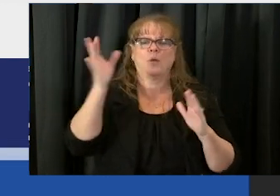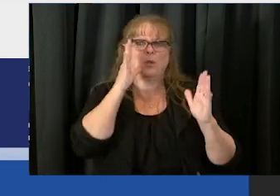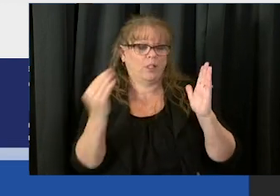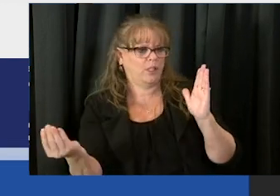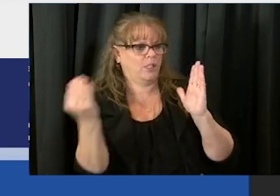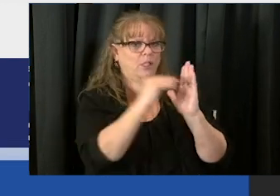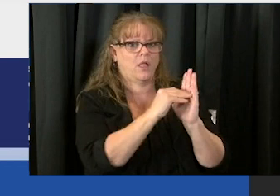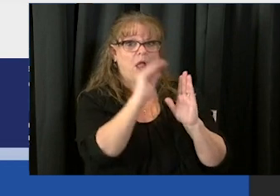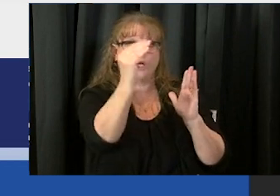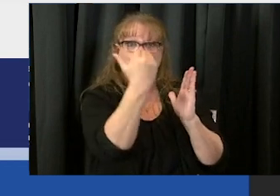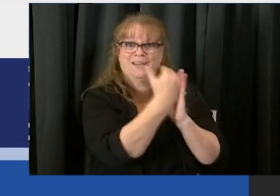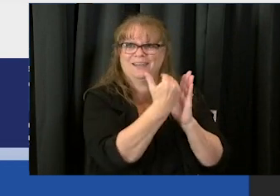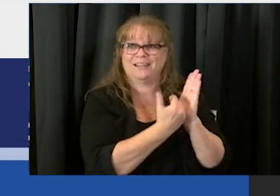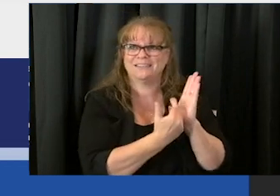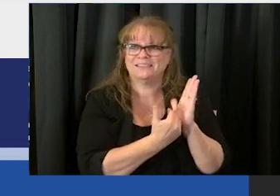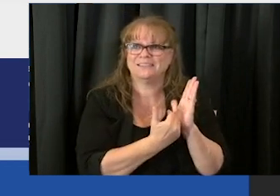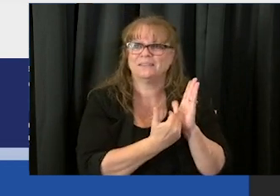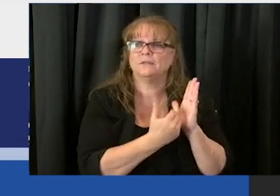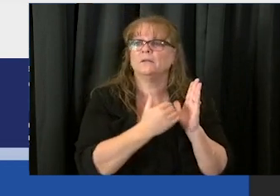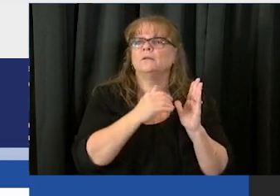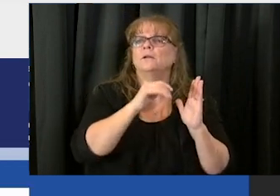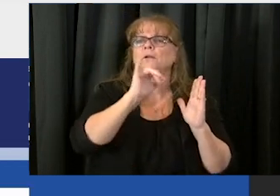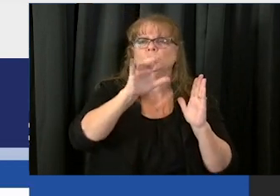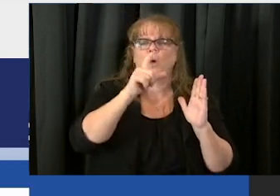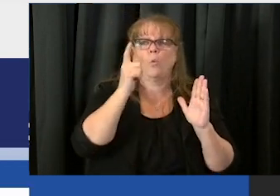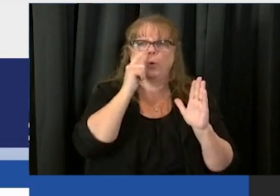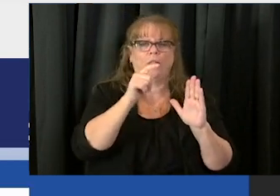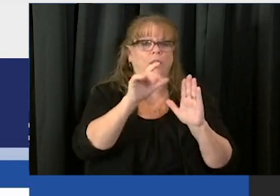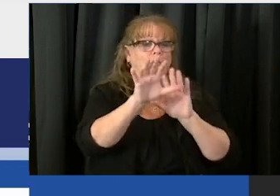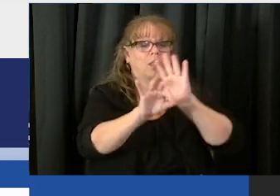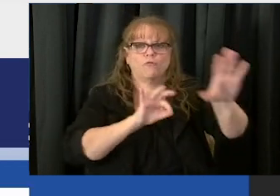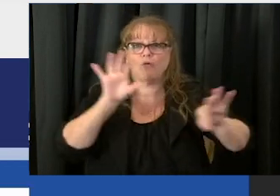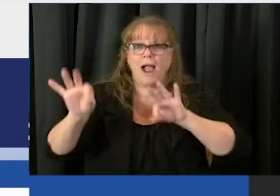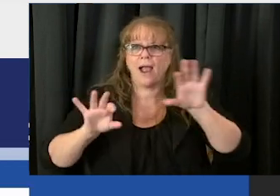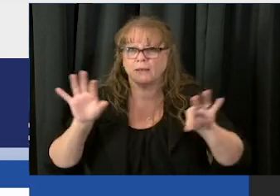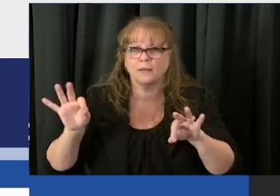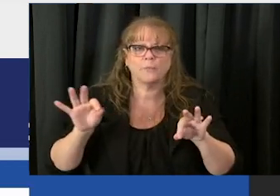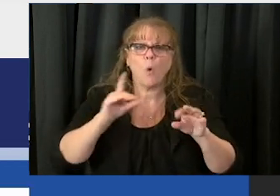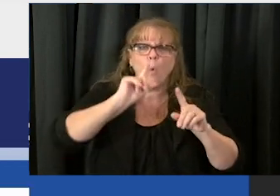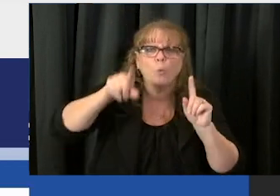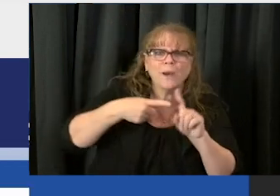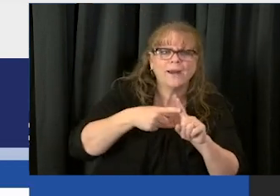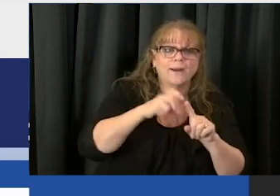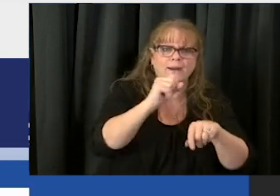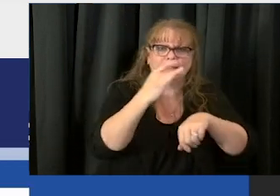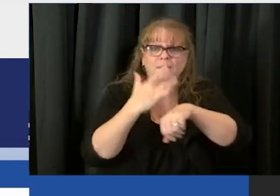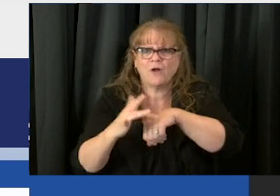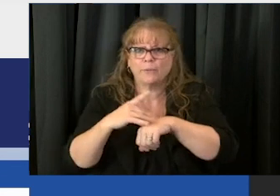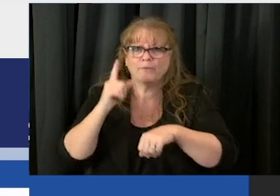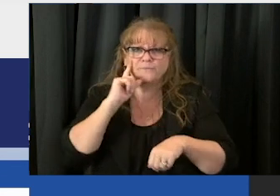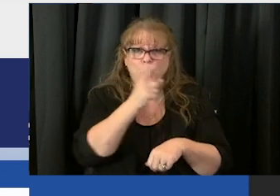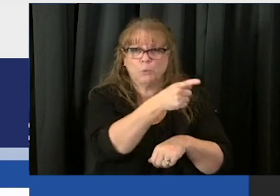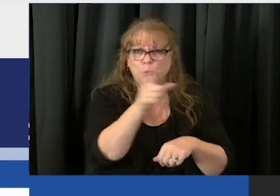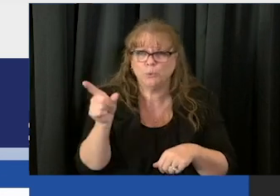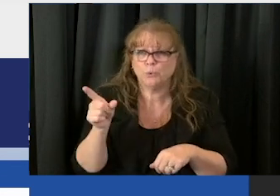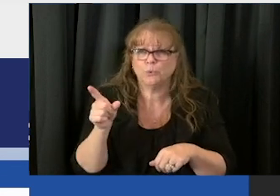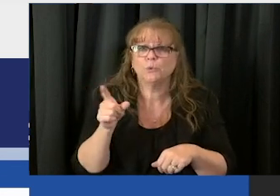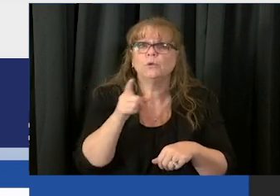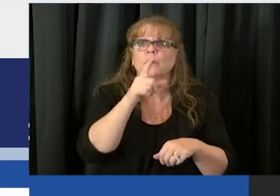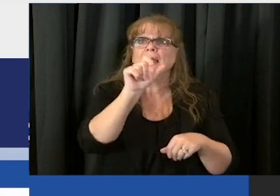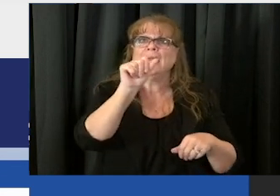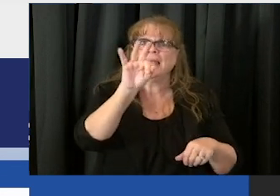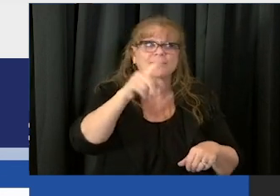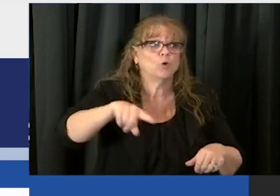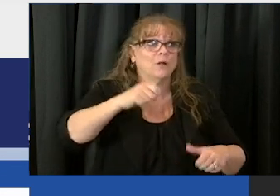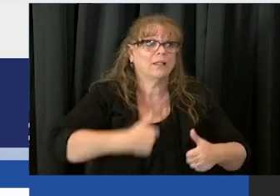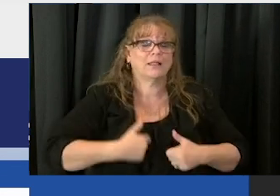up if you're 70 and up. For folks in the mountain, Vail Health coming online. They've been focused on successfully. I think they've scheduled over